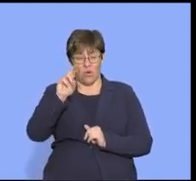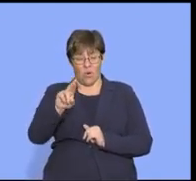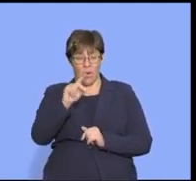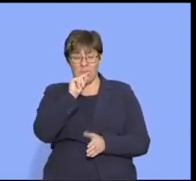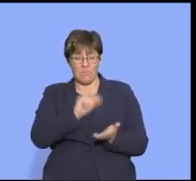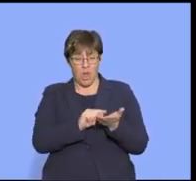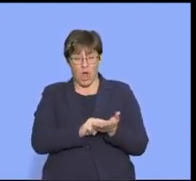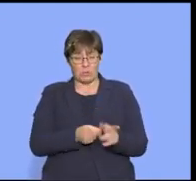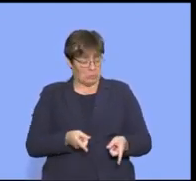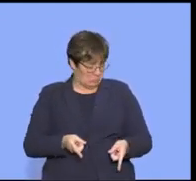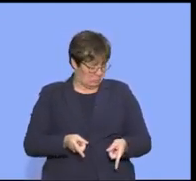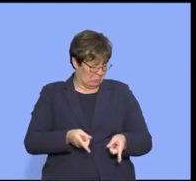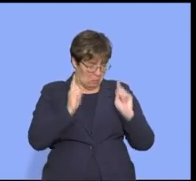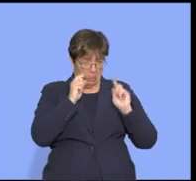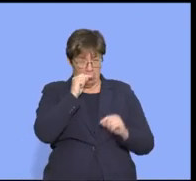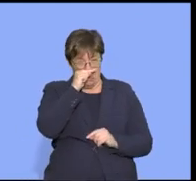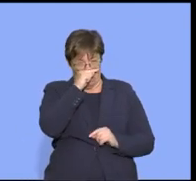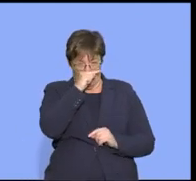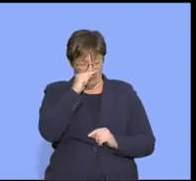such a vicious predator.